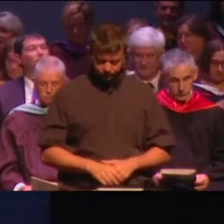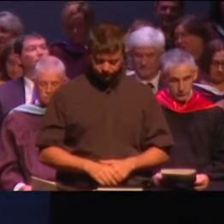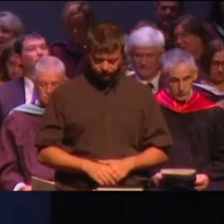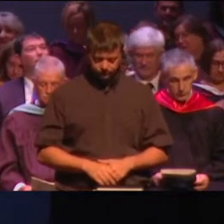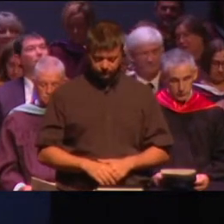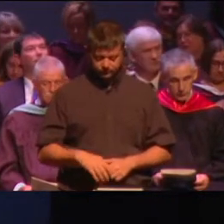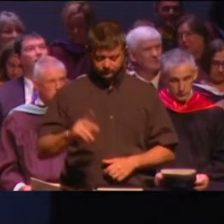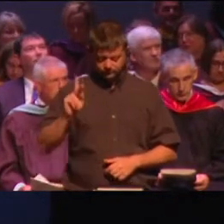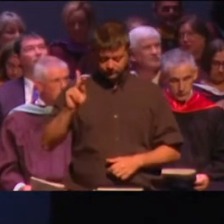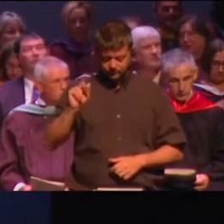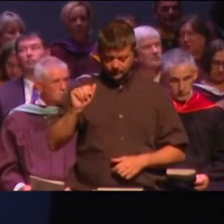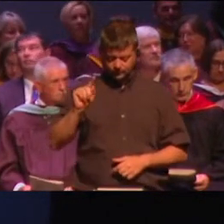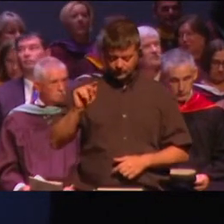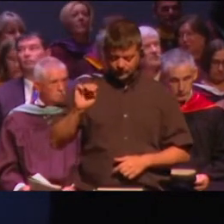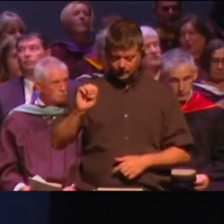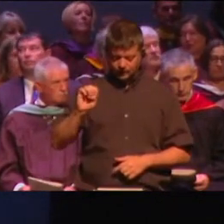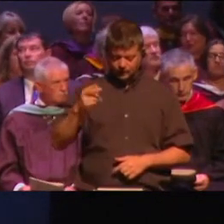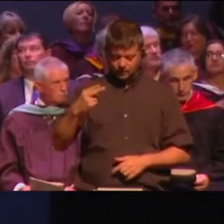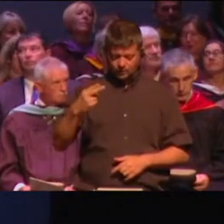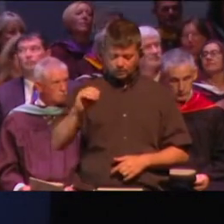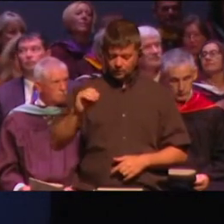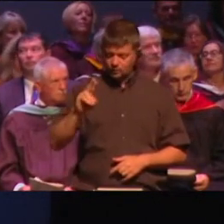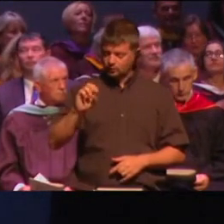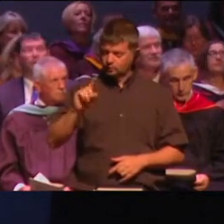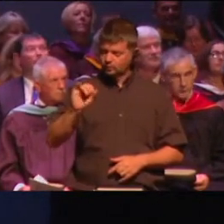Katie Houston.